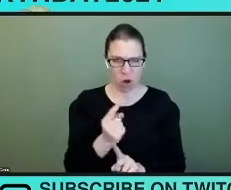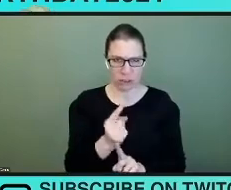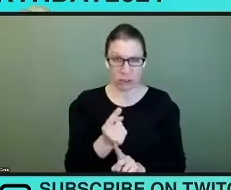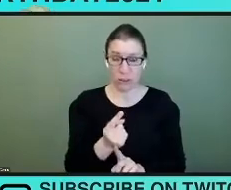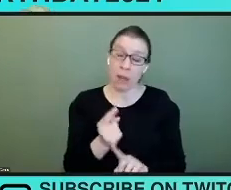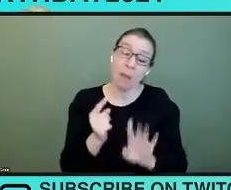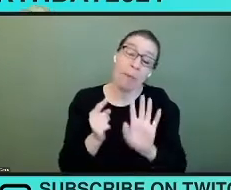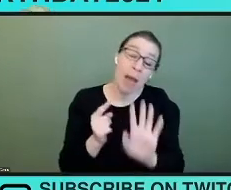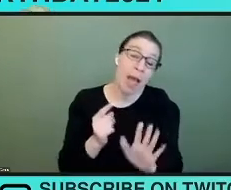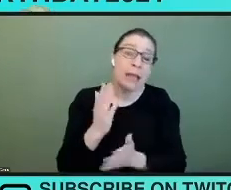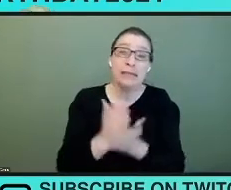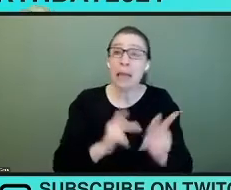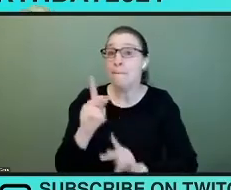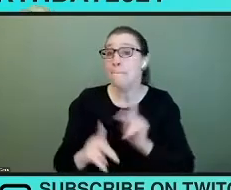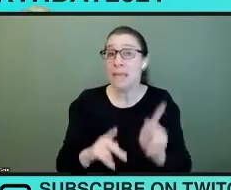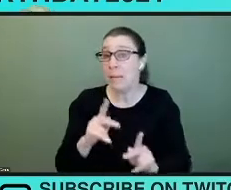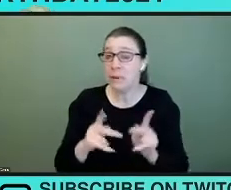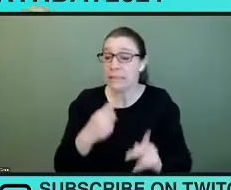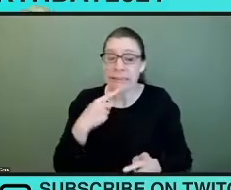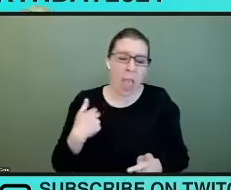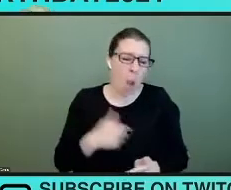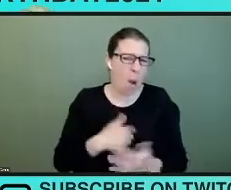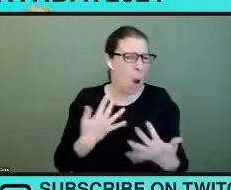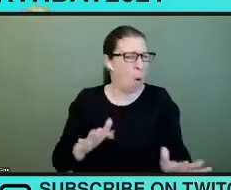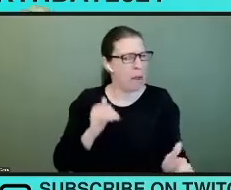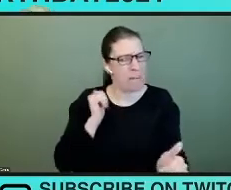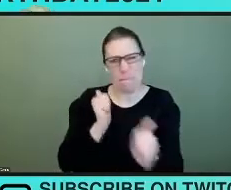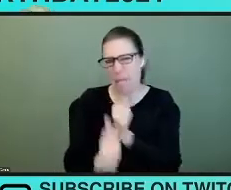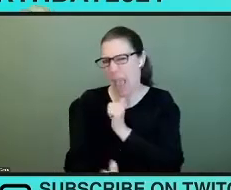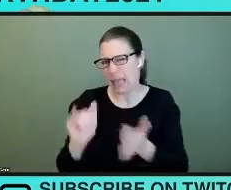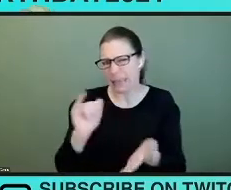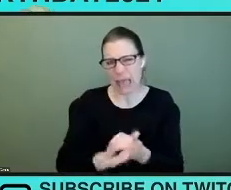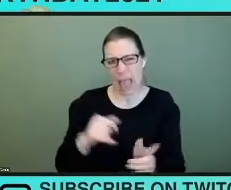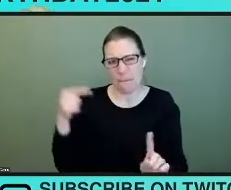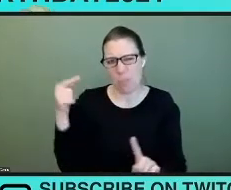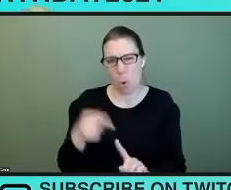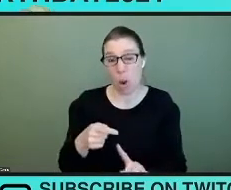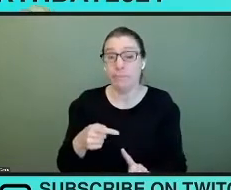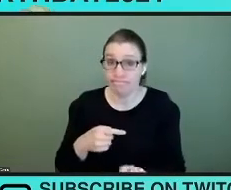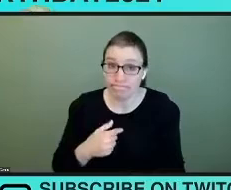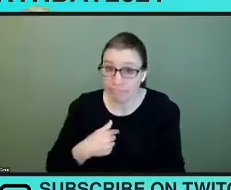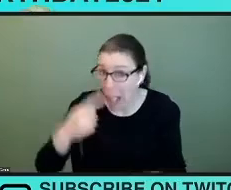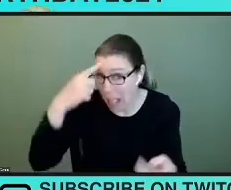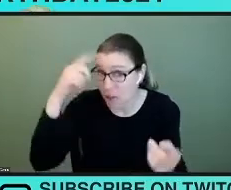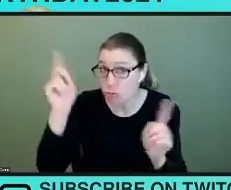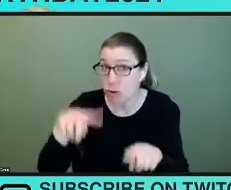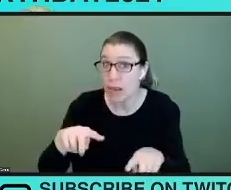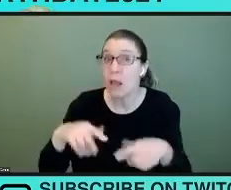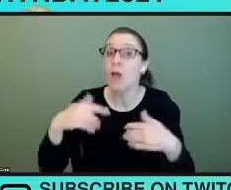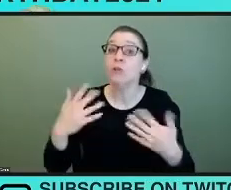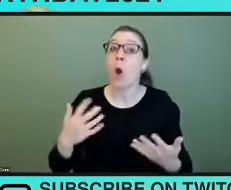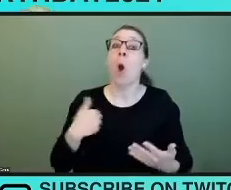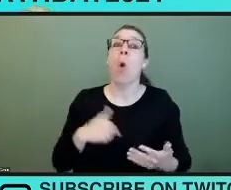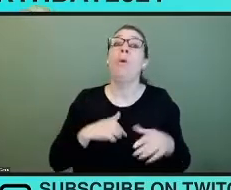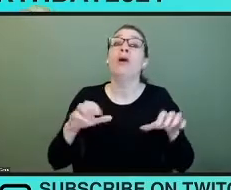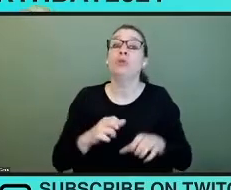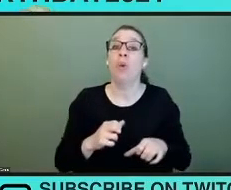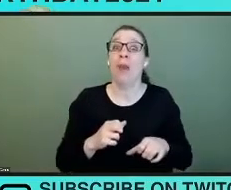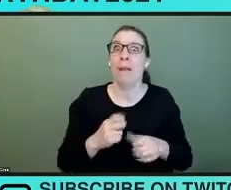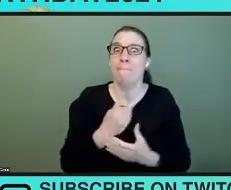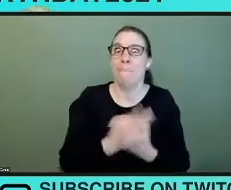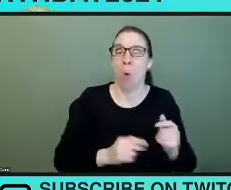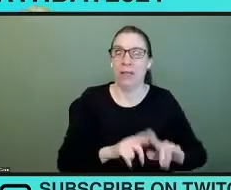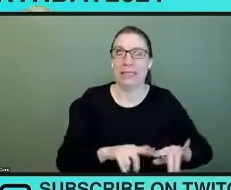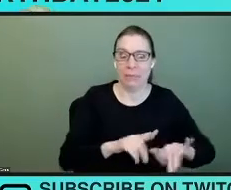I totally agree. That's why we are doing zero emission at the same time as negative emission. I think it's quite